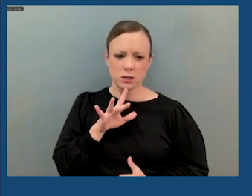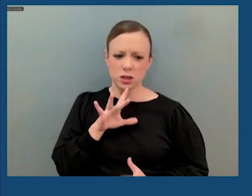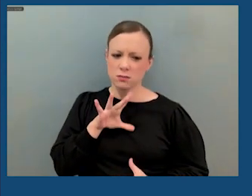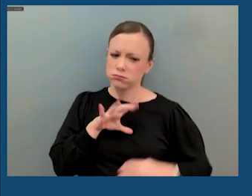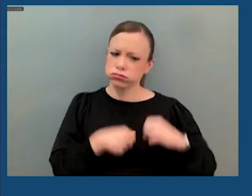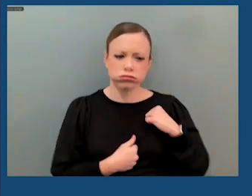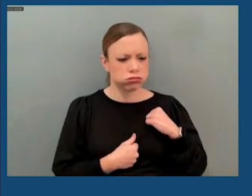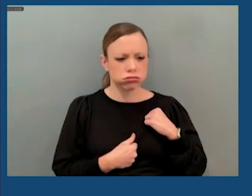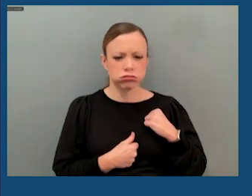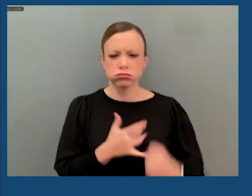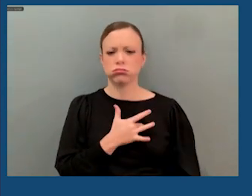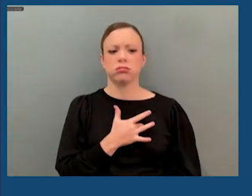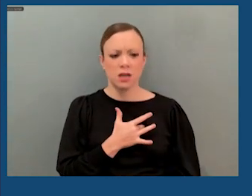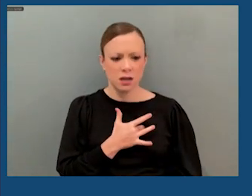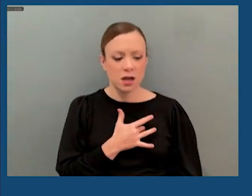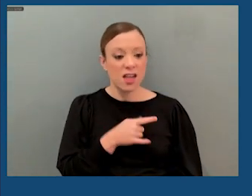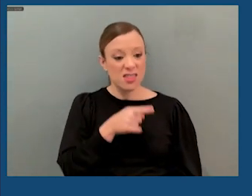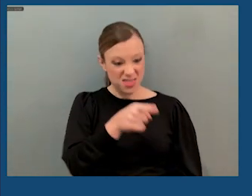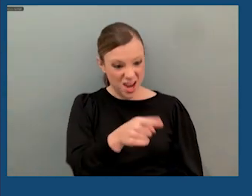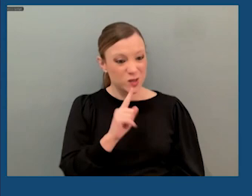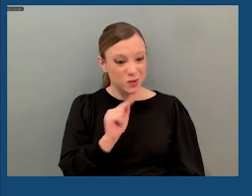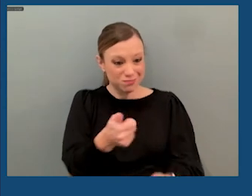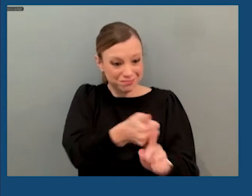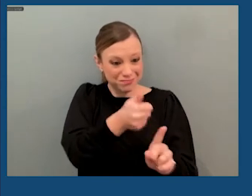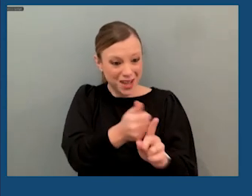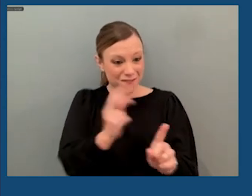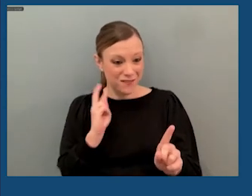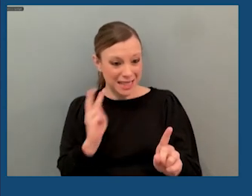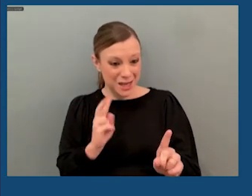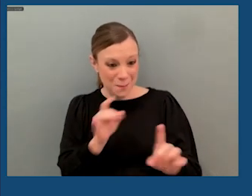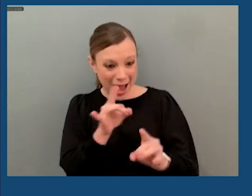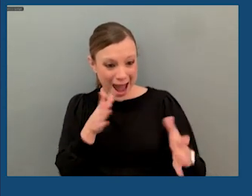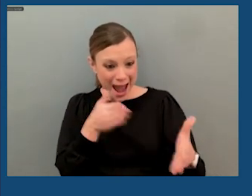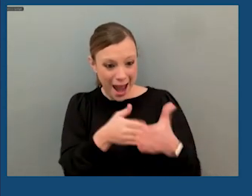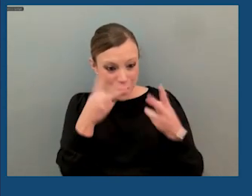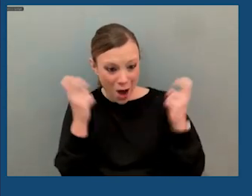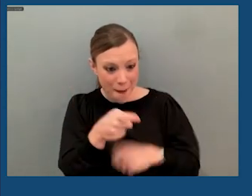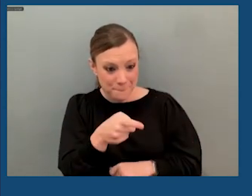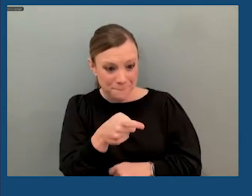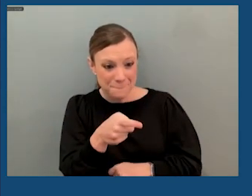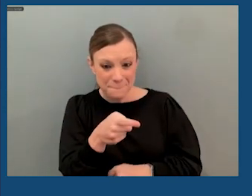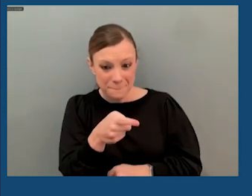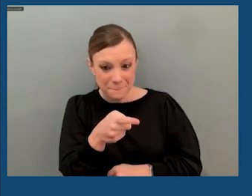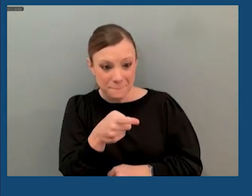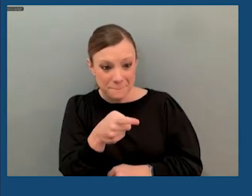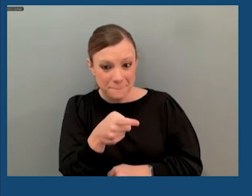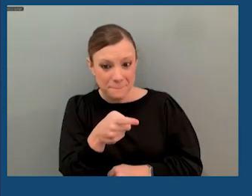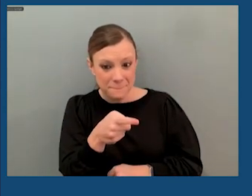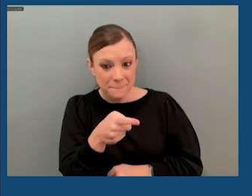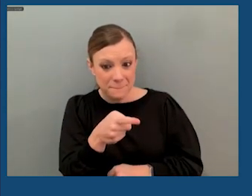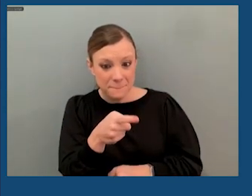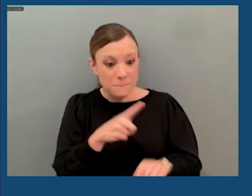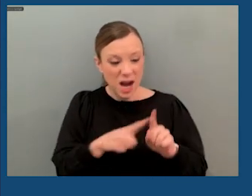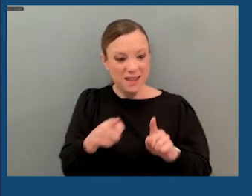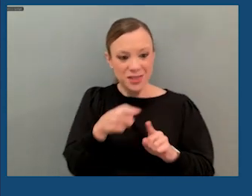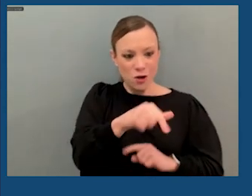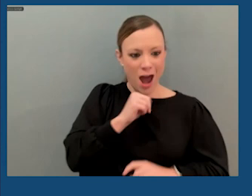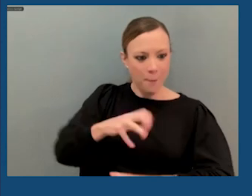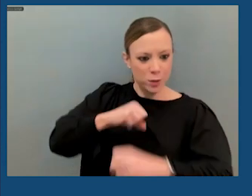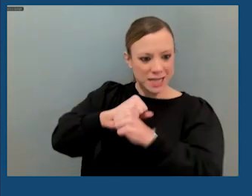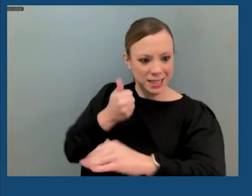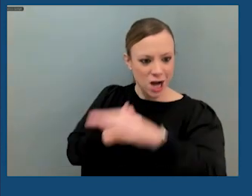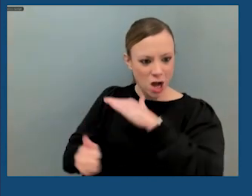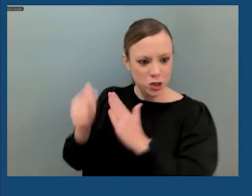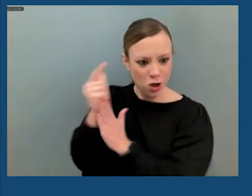victim of a hate crime, one that is in every sense a hate crime, but not so under the law. And the governor gave